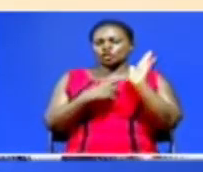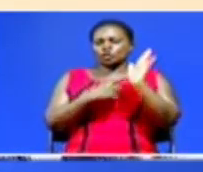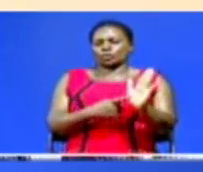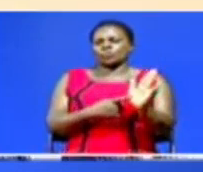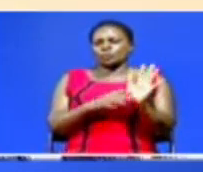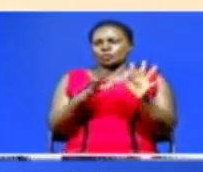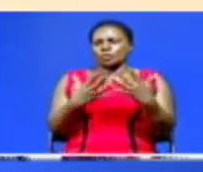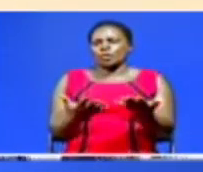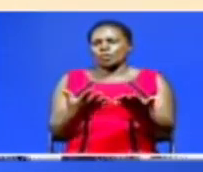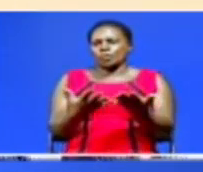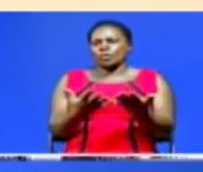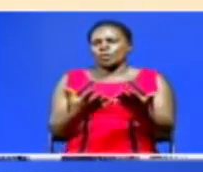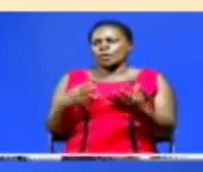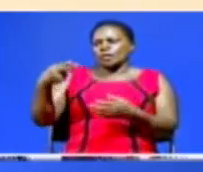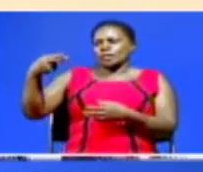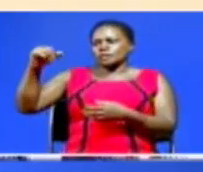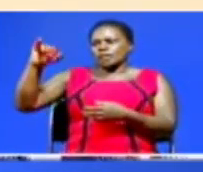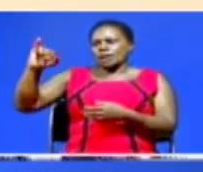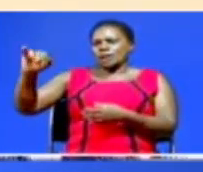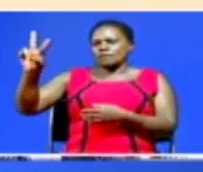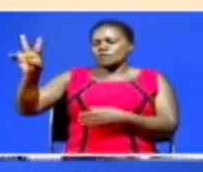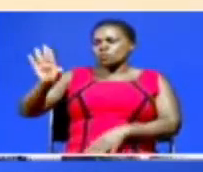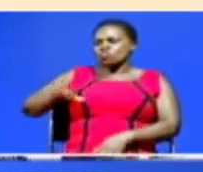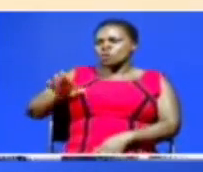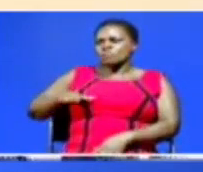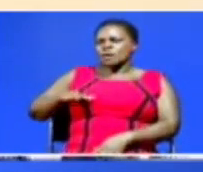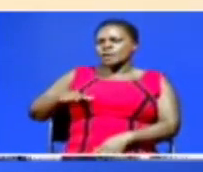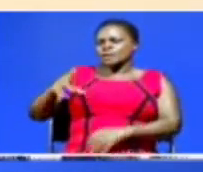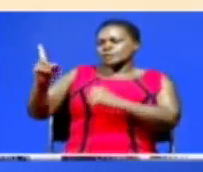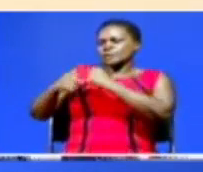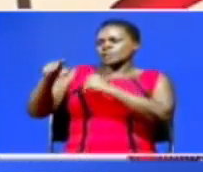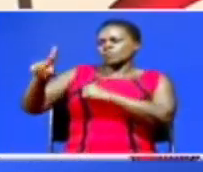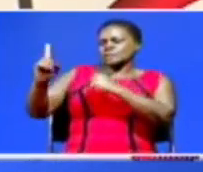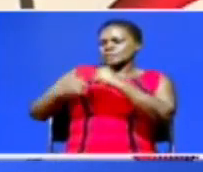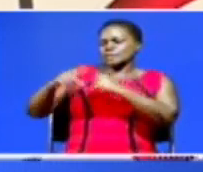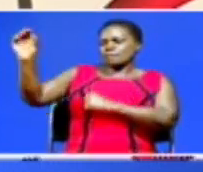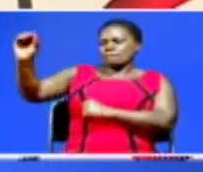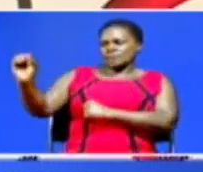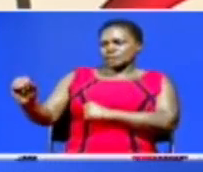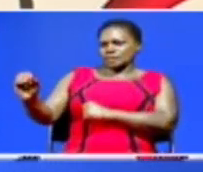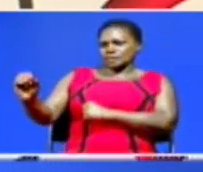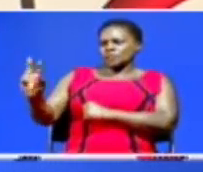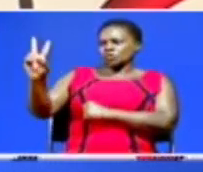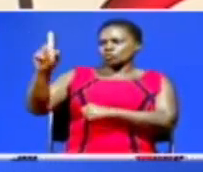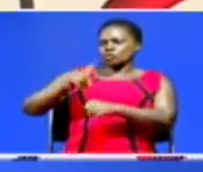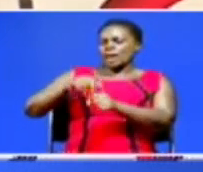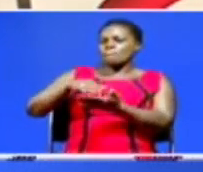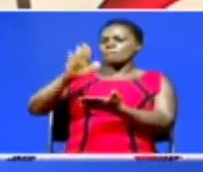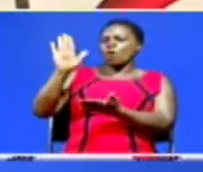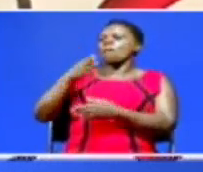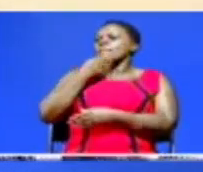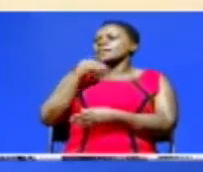us that the prevalence of HIV in women is at 6.6%. Twice that in men